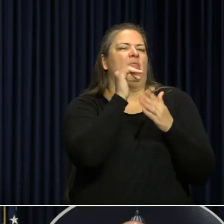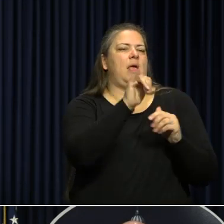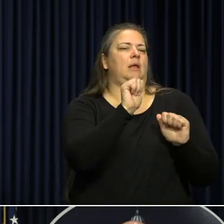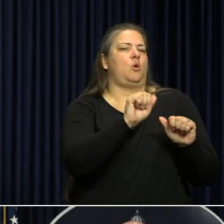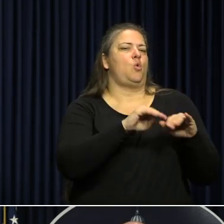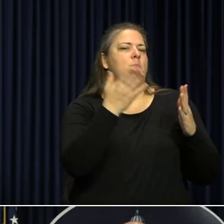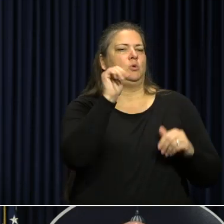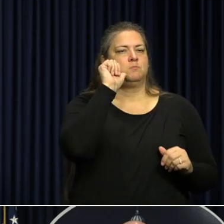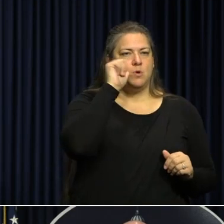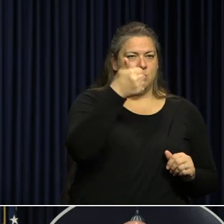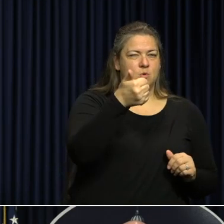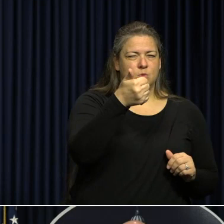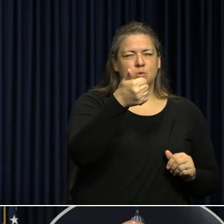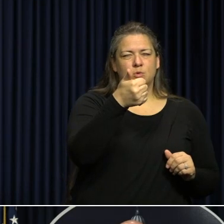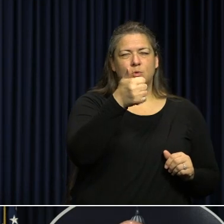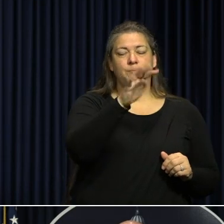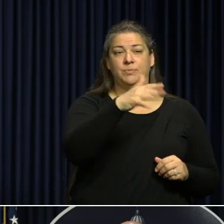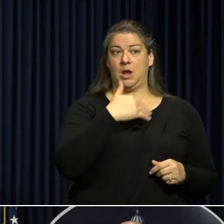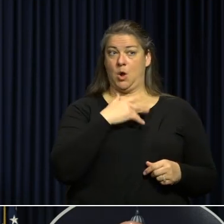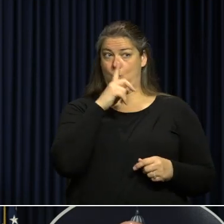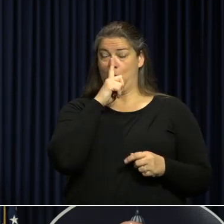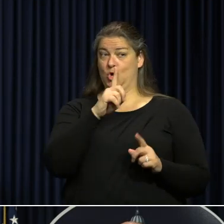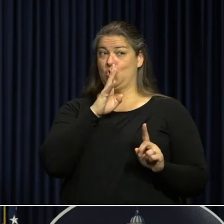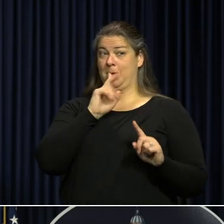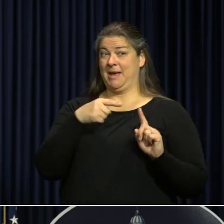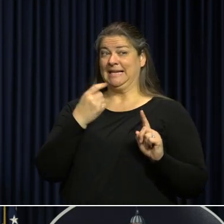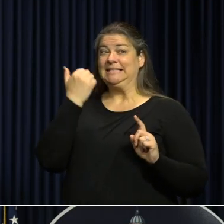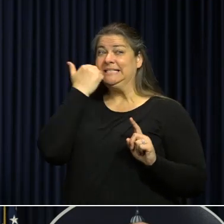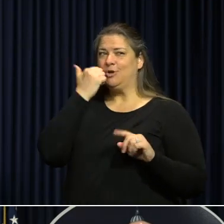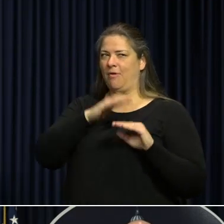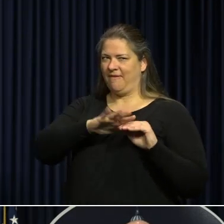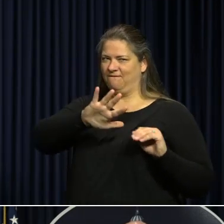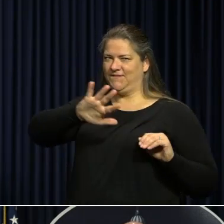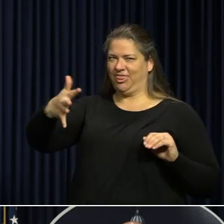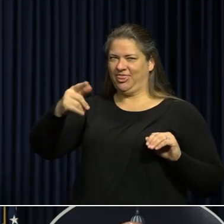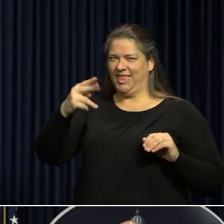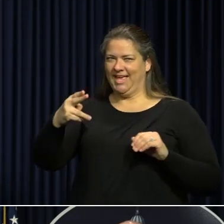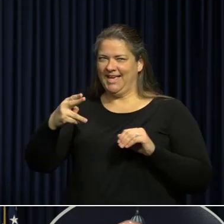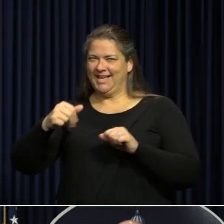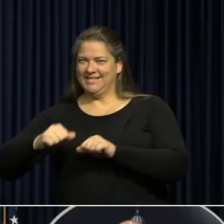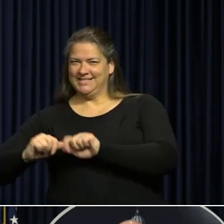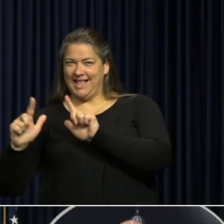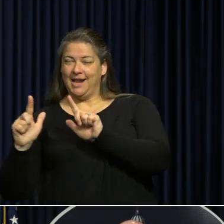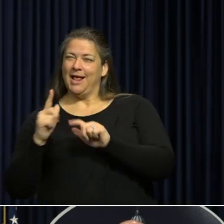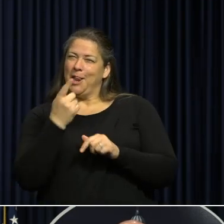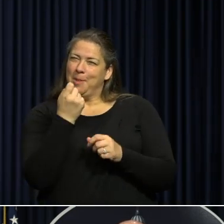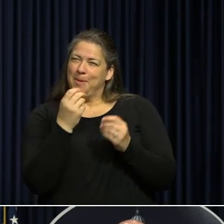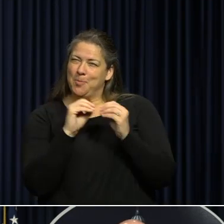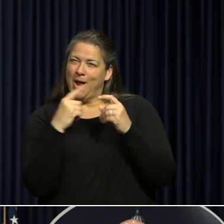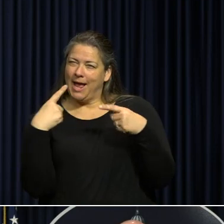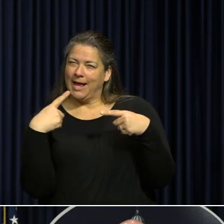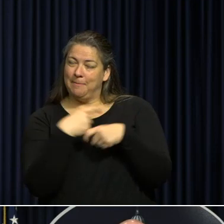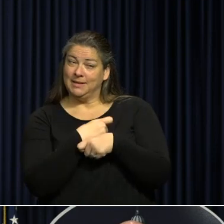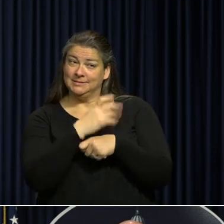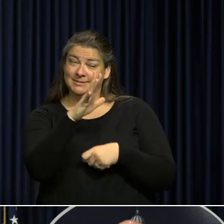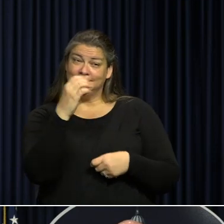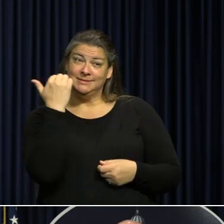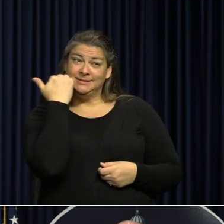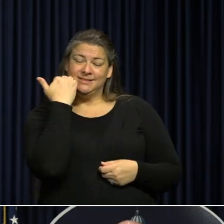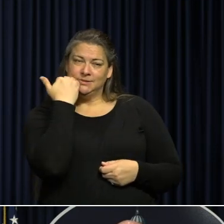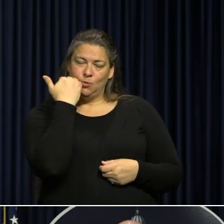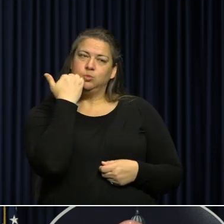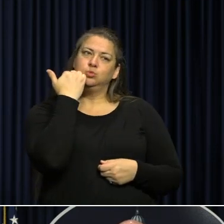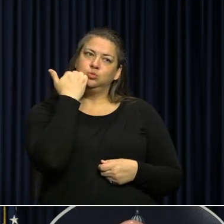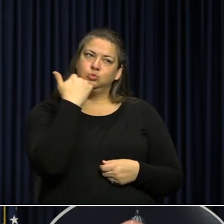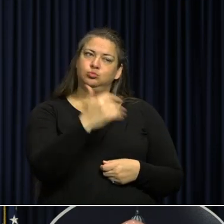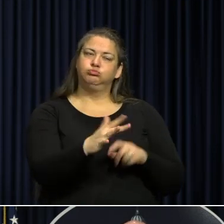going to talk specifically about dentists on the 5th slide because there's been a lot of complexity there, and I'll tell you, the dentists have really